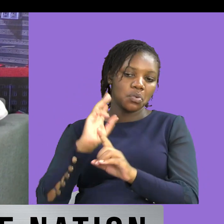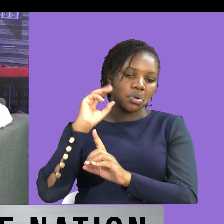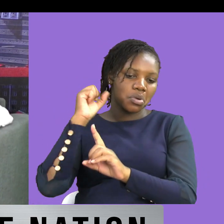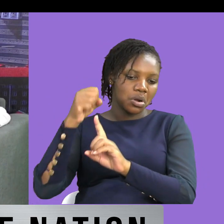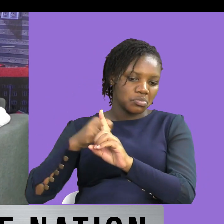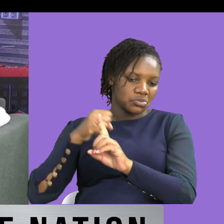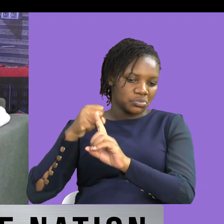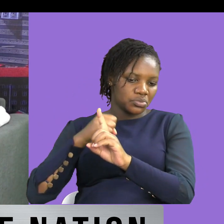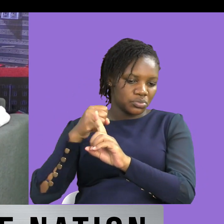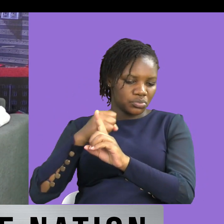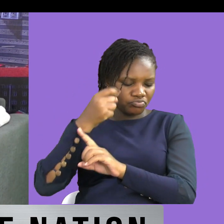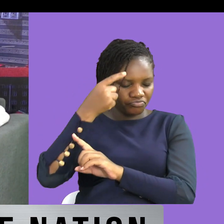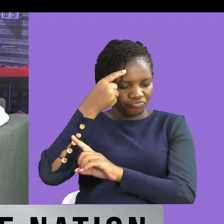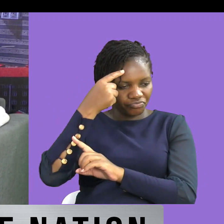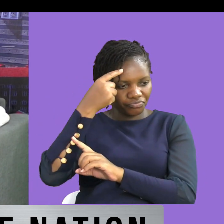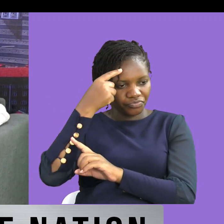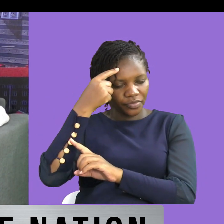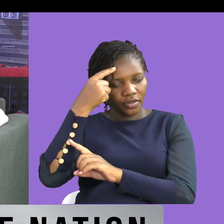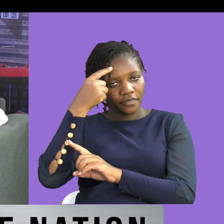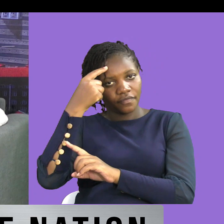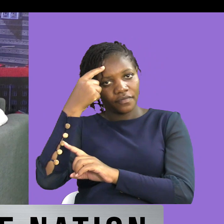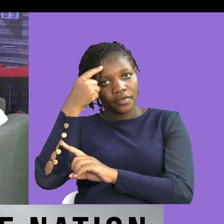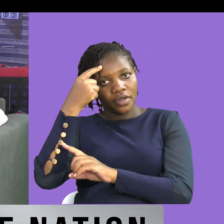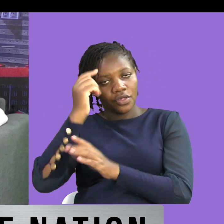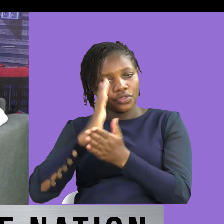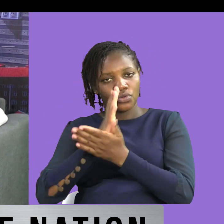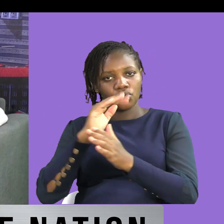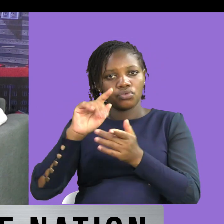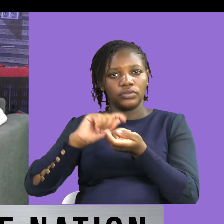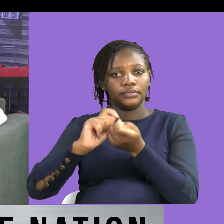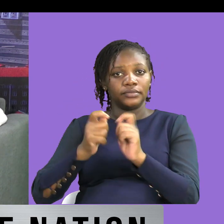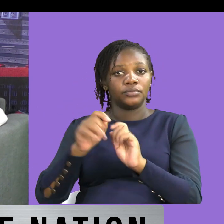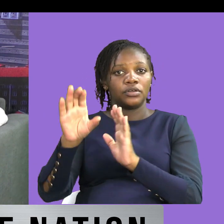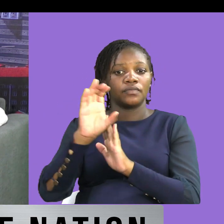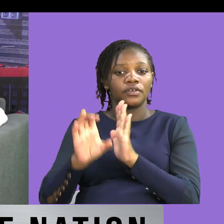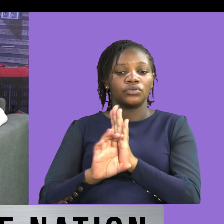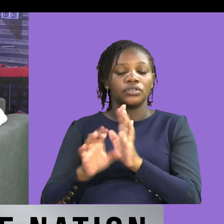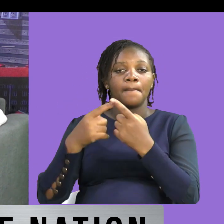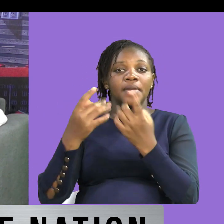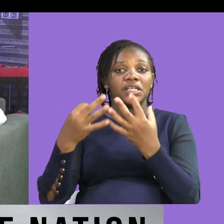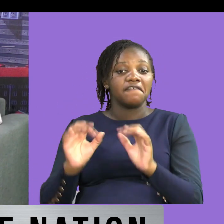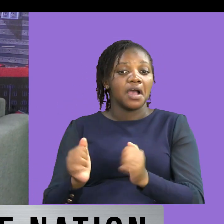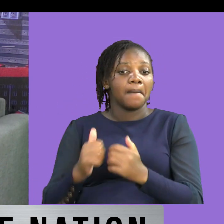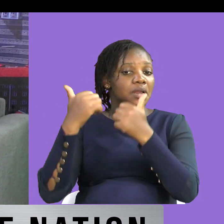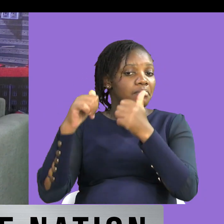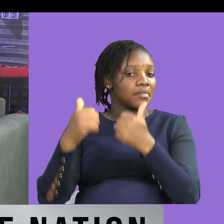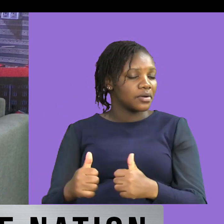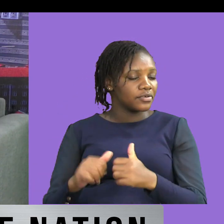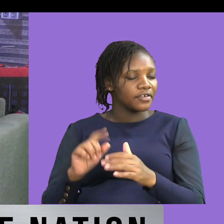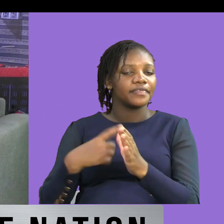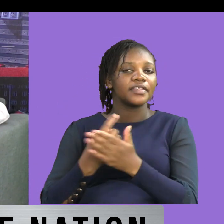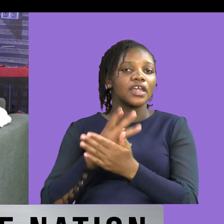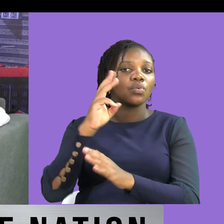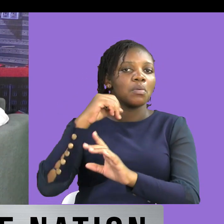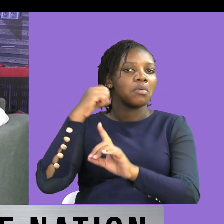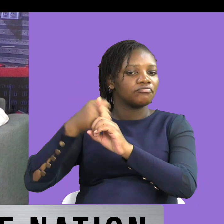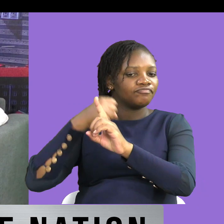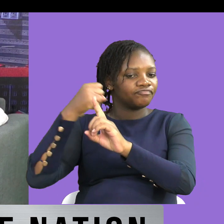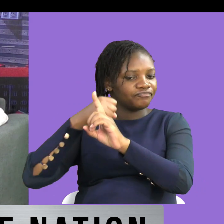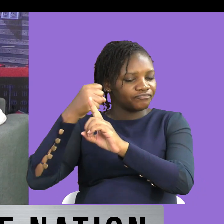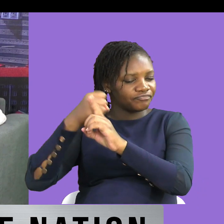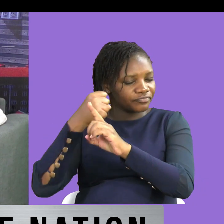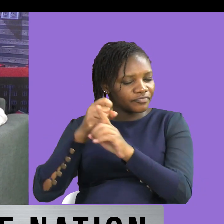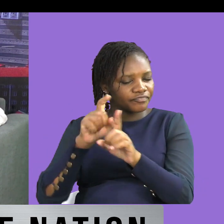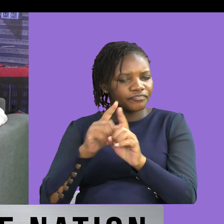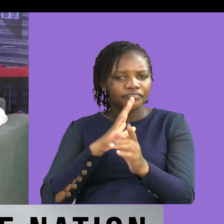it through the amendments of the constitution. But then, if we have not done that, we are going to push a pressure group that is